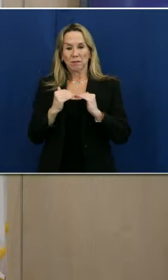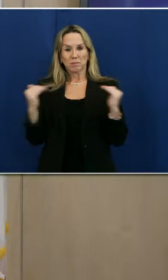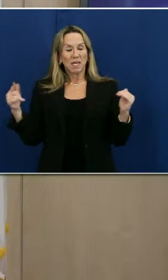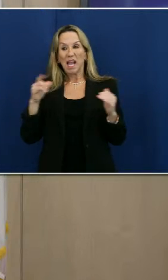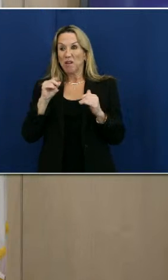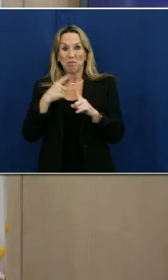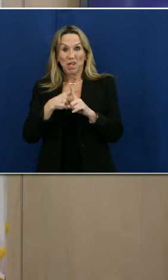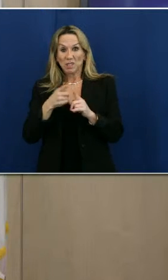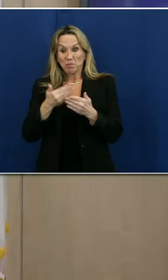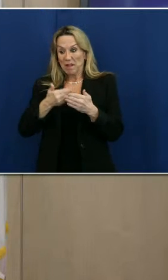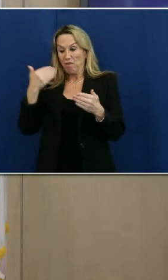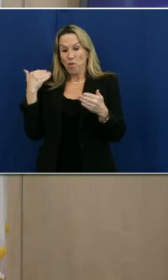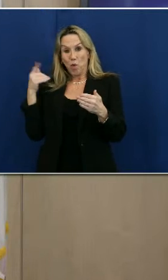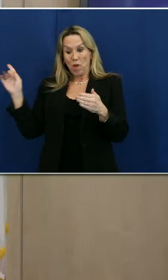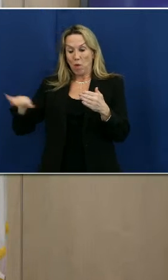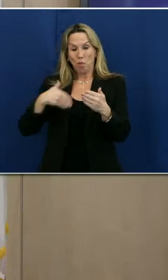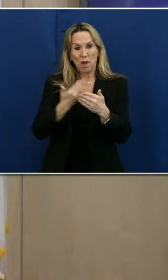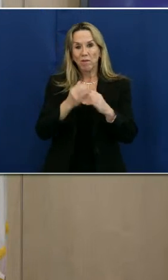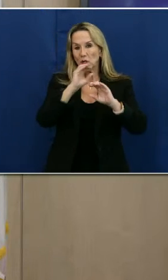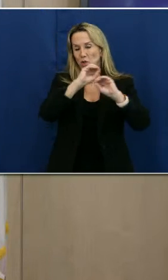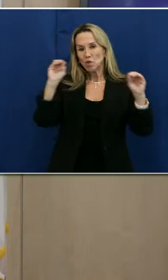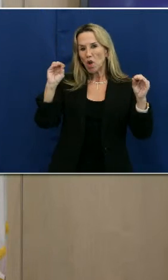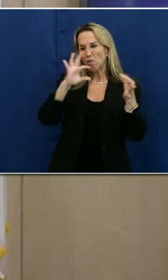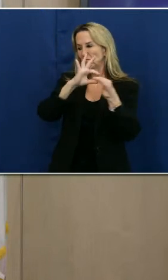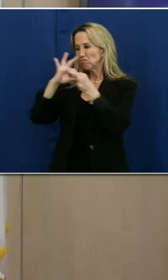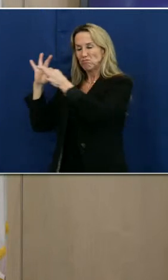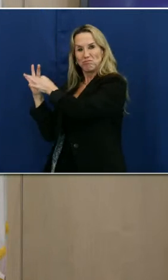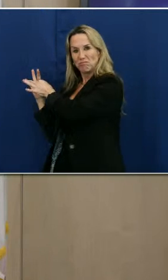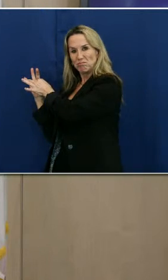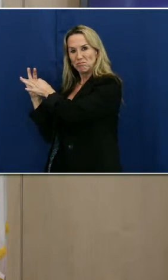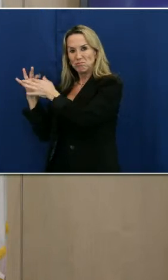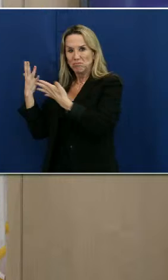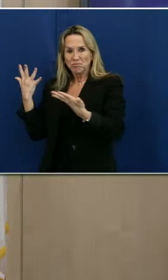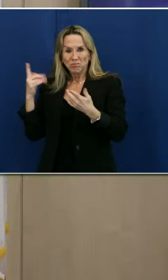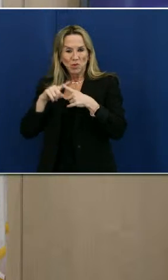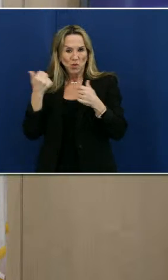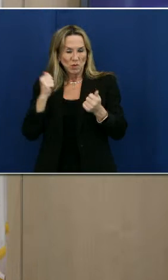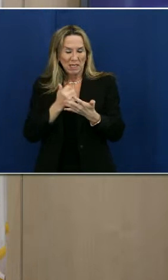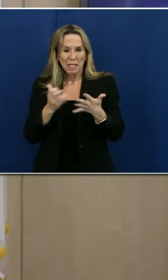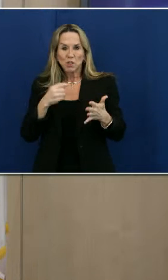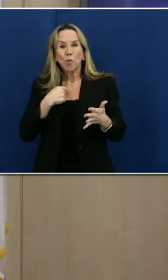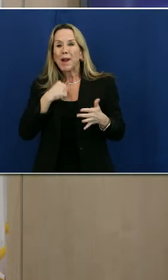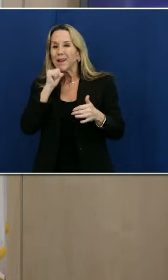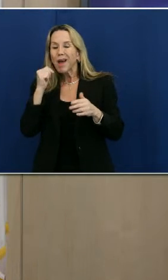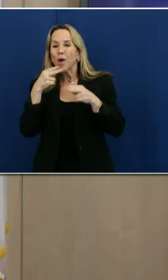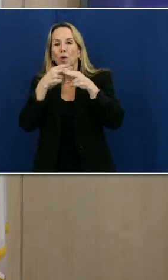before arrival, that does not meet our definition of an outbreak, so it's still under 10.